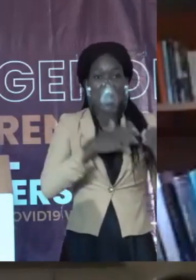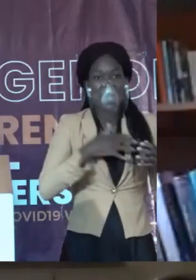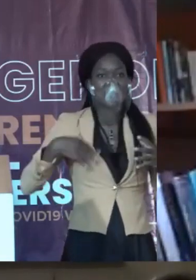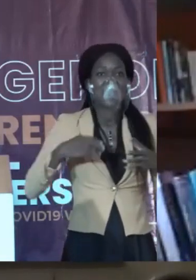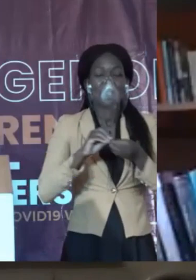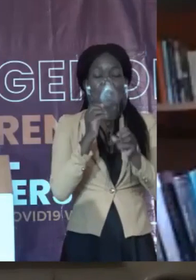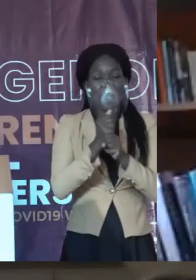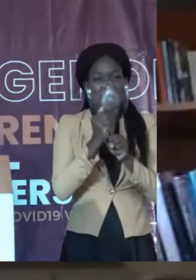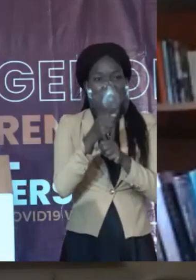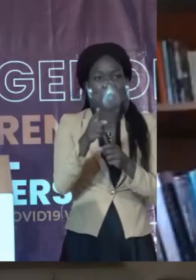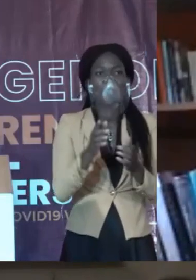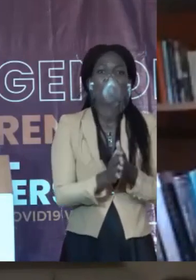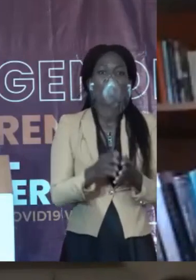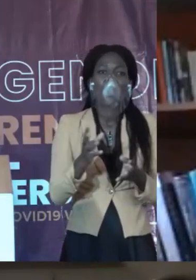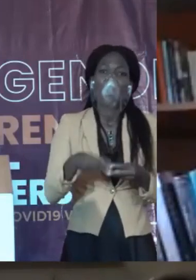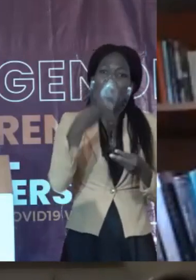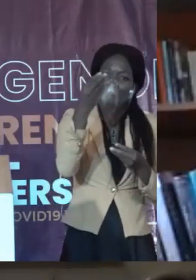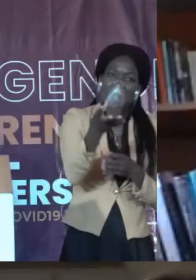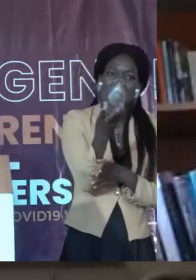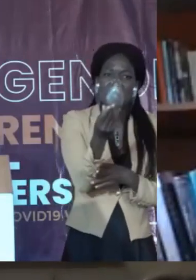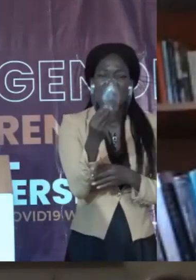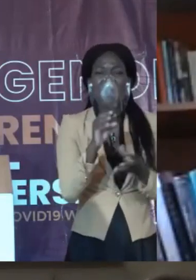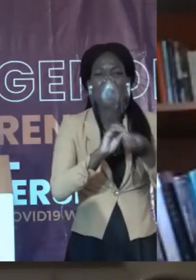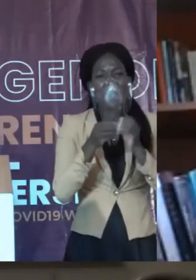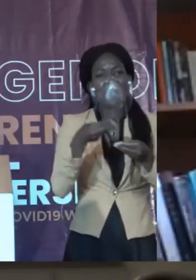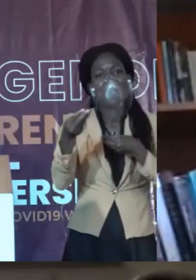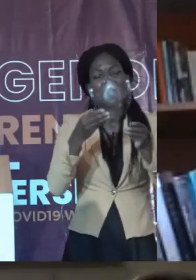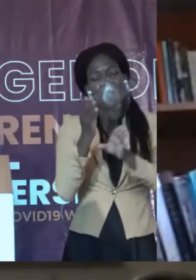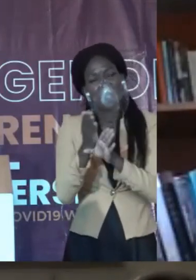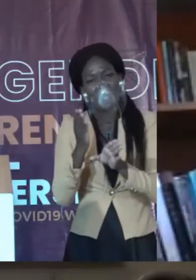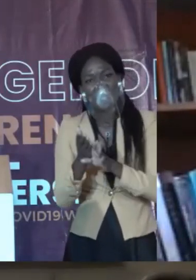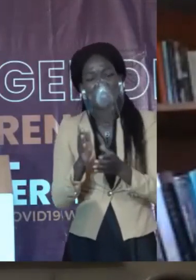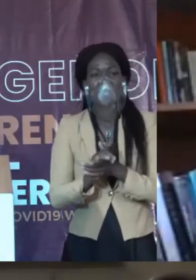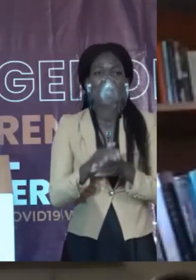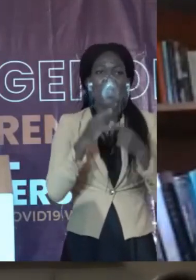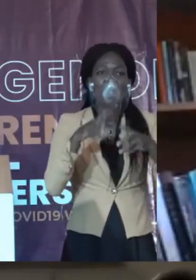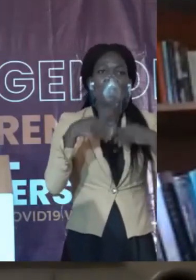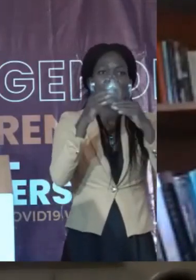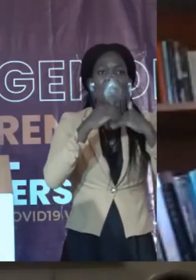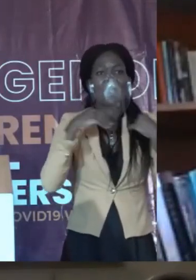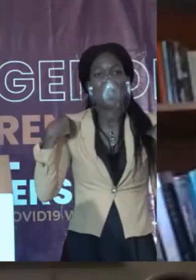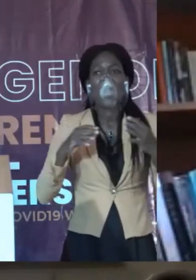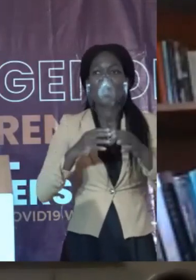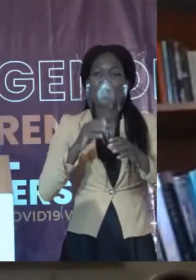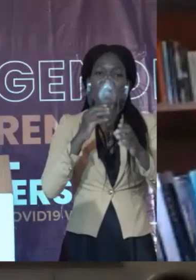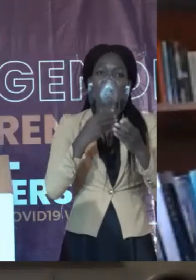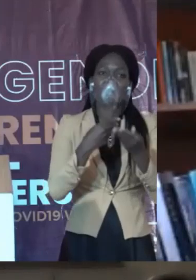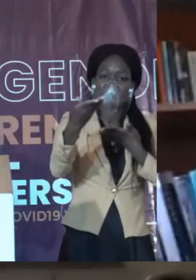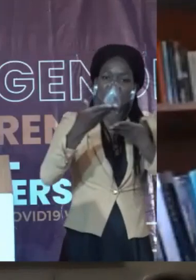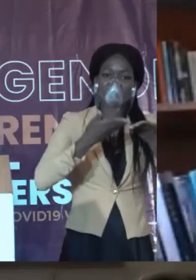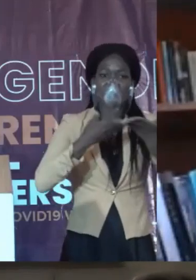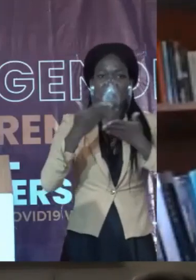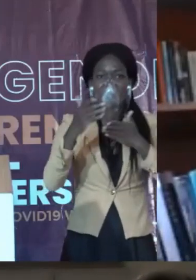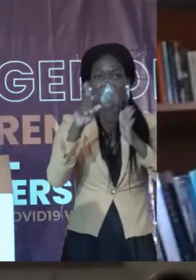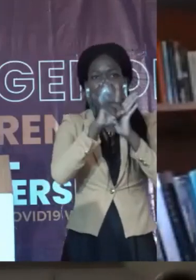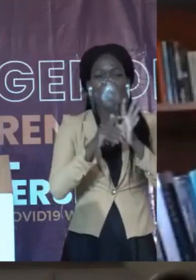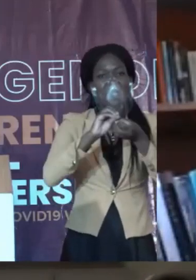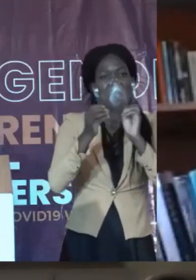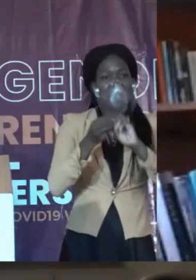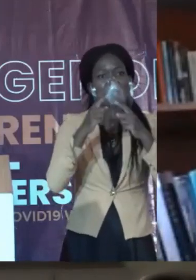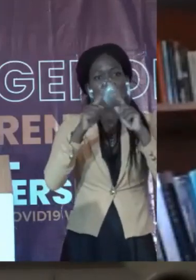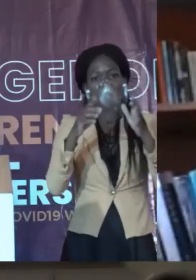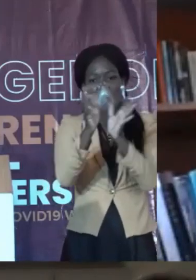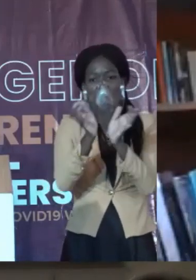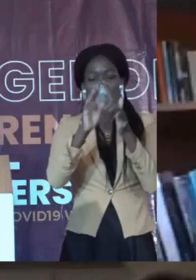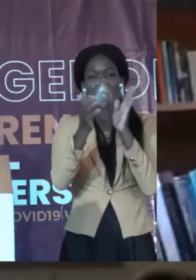community mobilization, in peer-to-peer engagement with men as allies, engagement with community leaders and policymakers. These are all fundamental